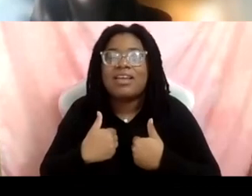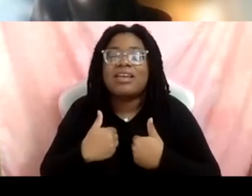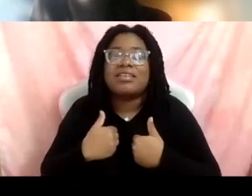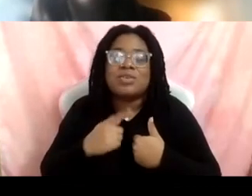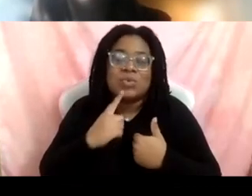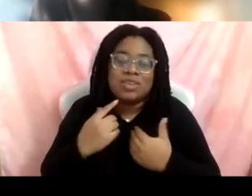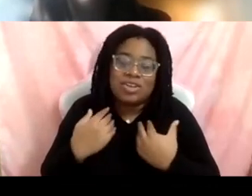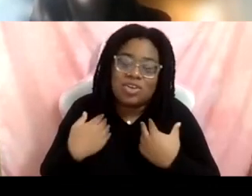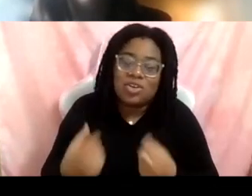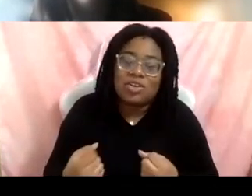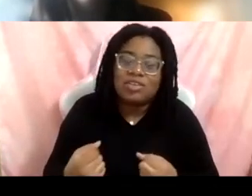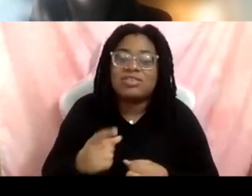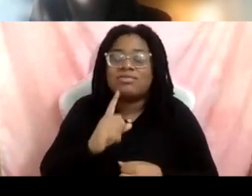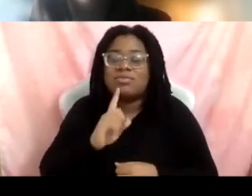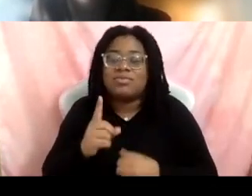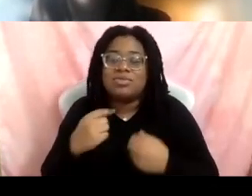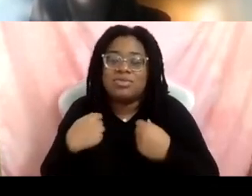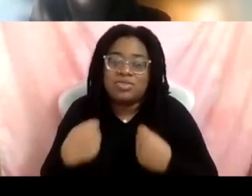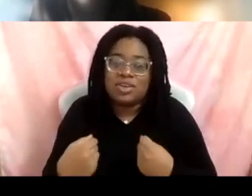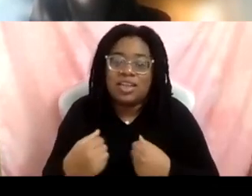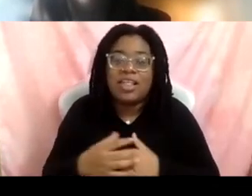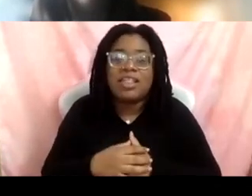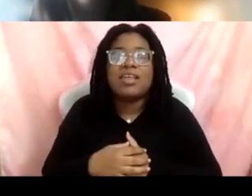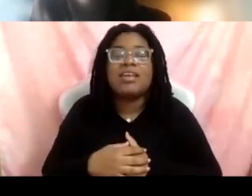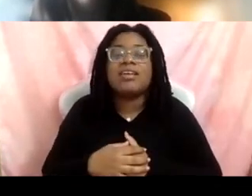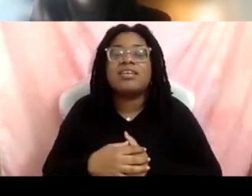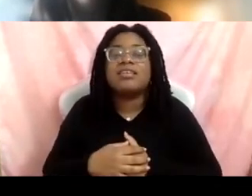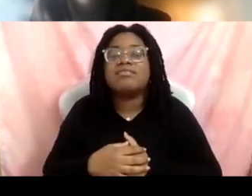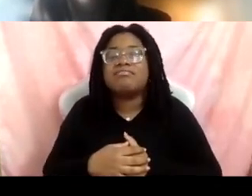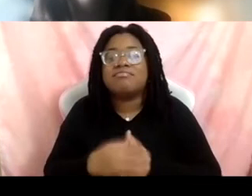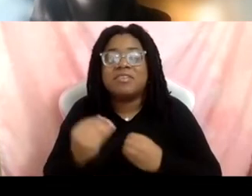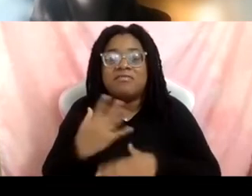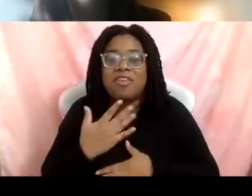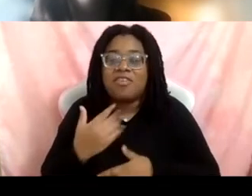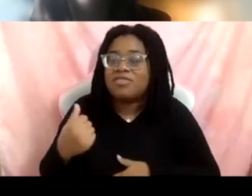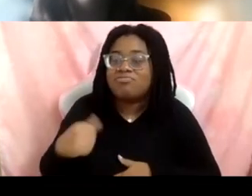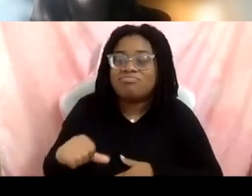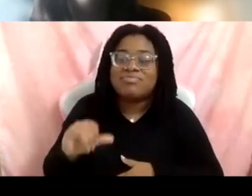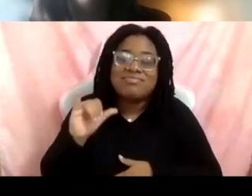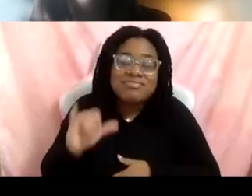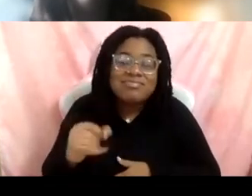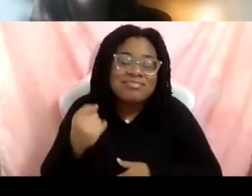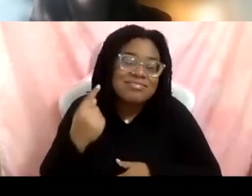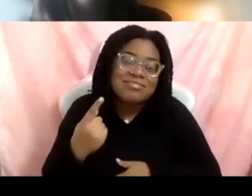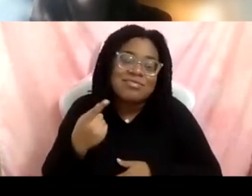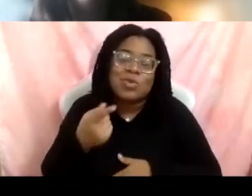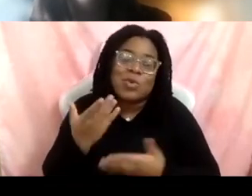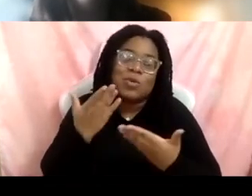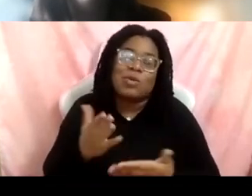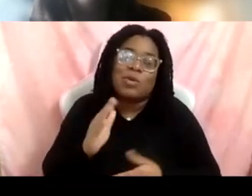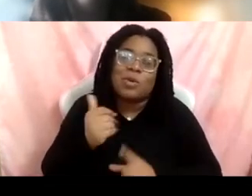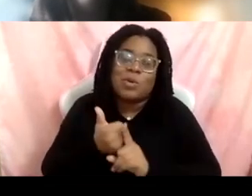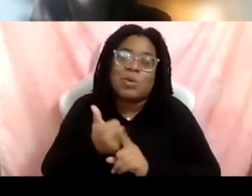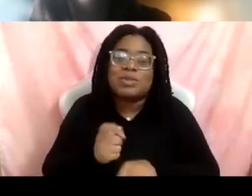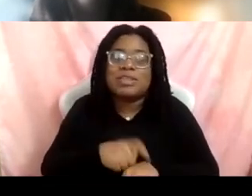courage, it takes strength, and you know, fear of rejection. And I totally get it. You know, you come there at your own time. But I think